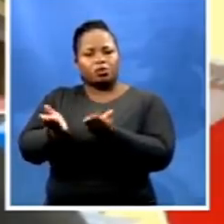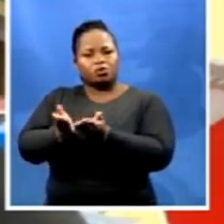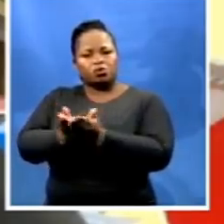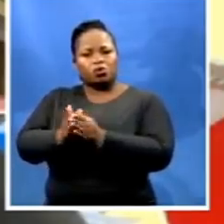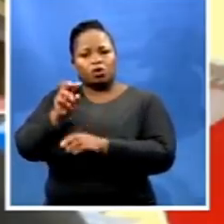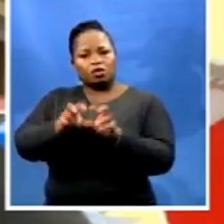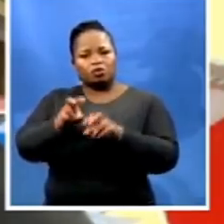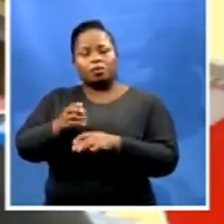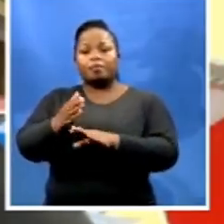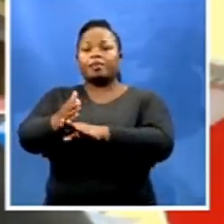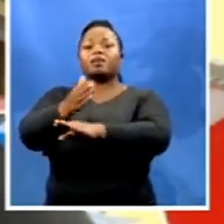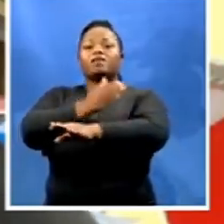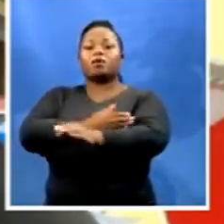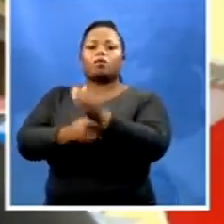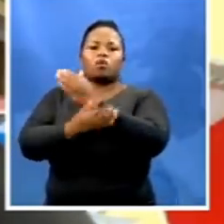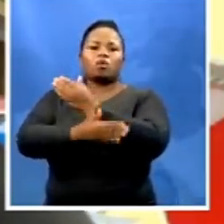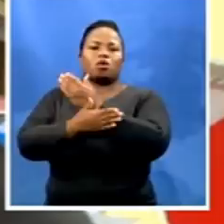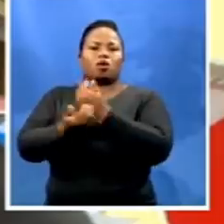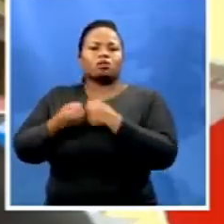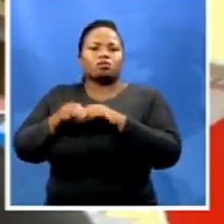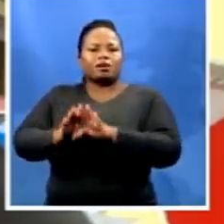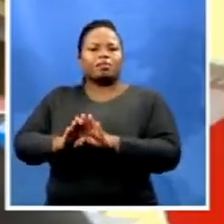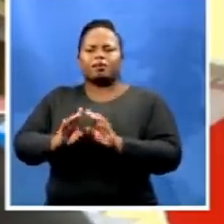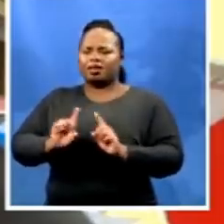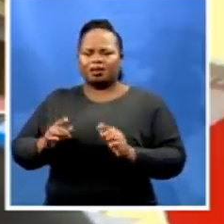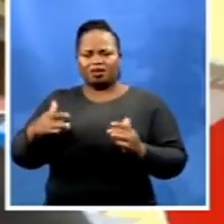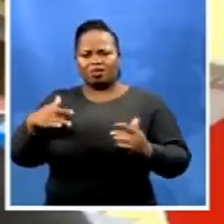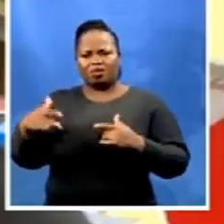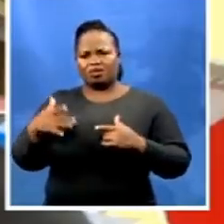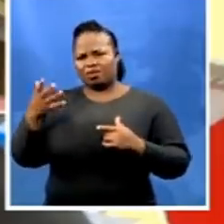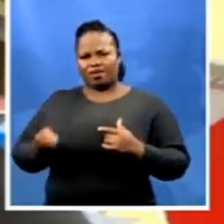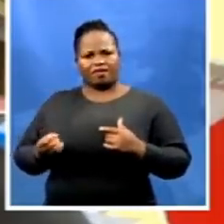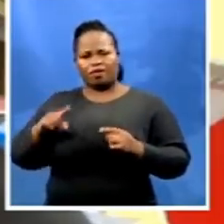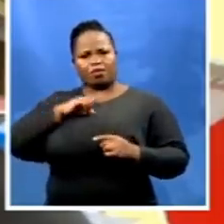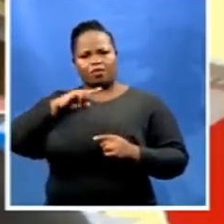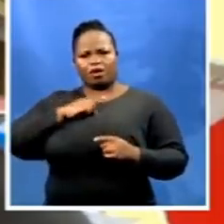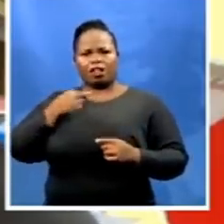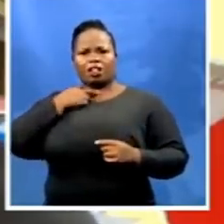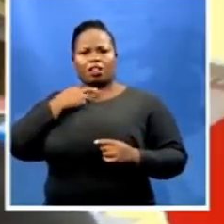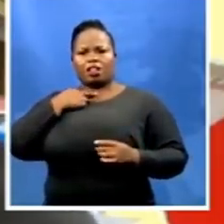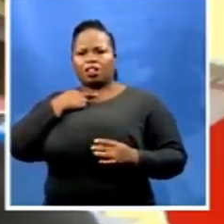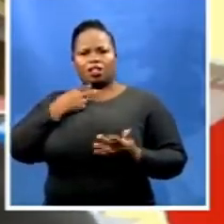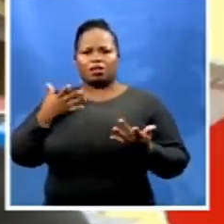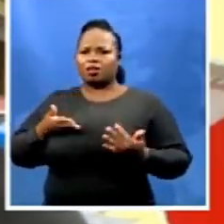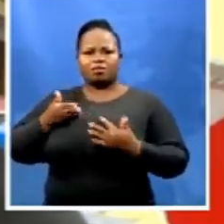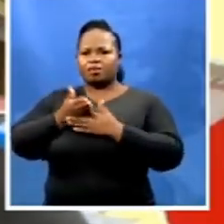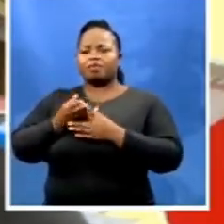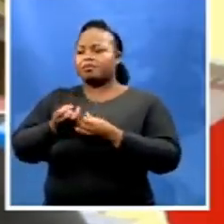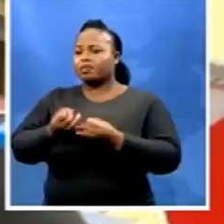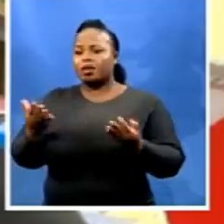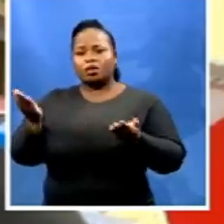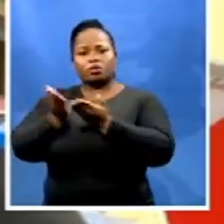in terms of or getting breakthrough in such cases. A number of our schools have been broken into, and no